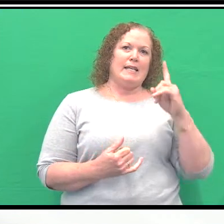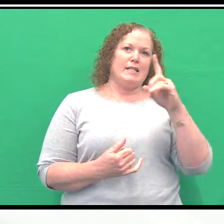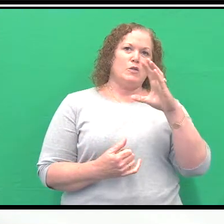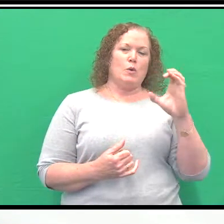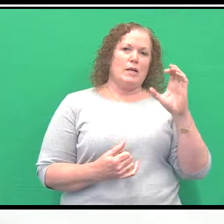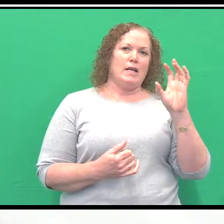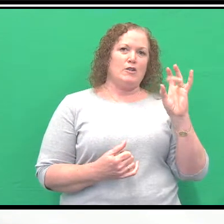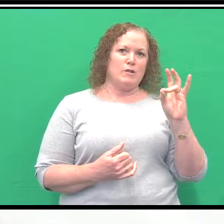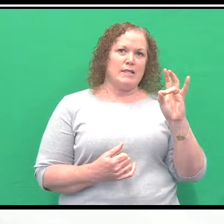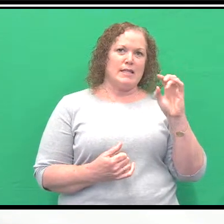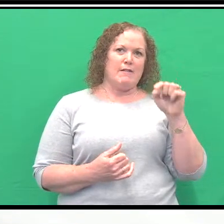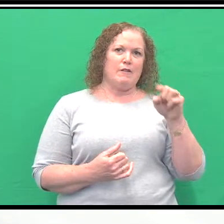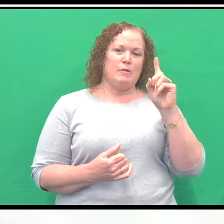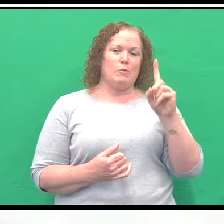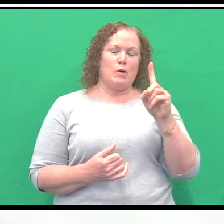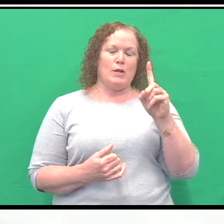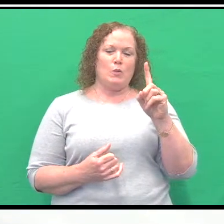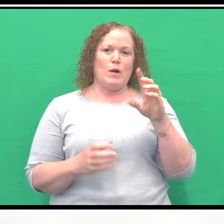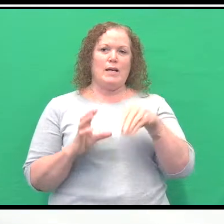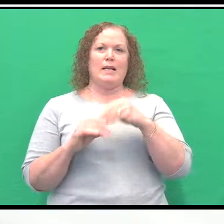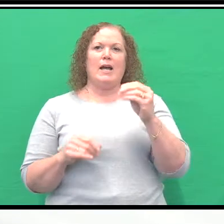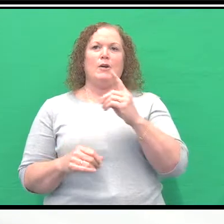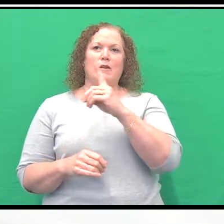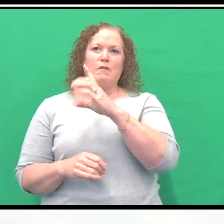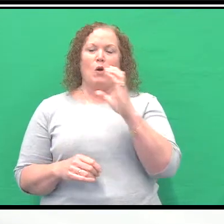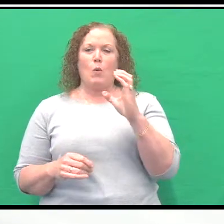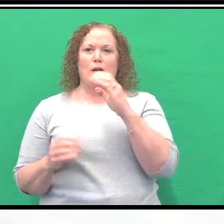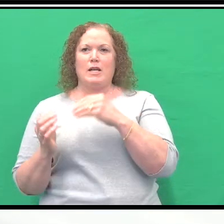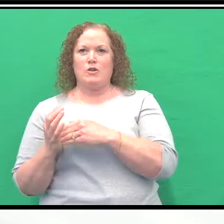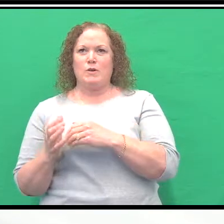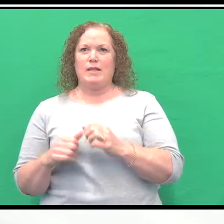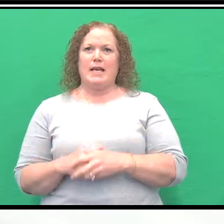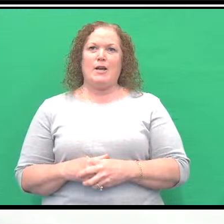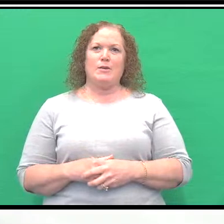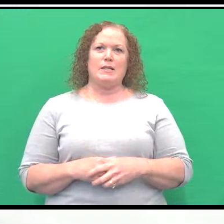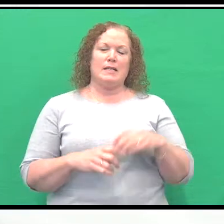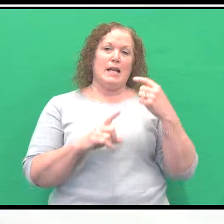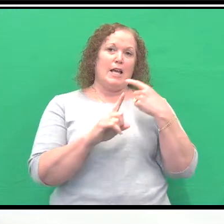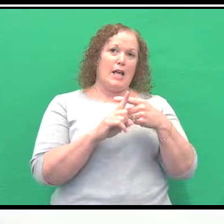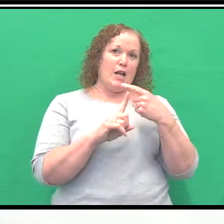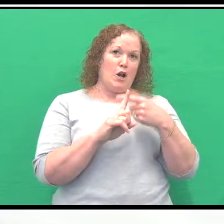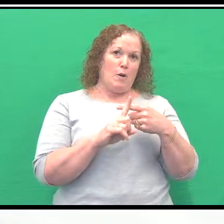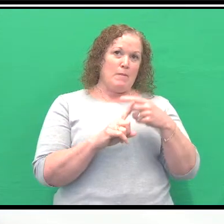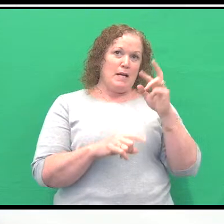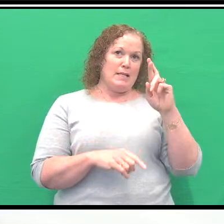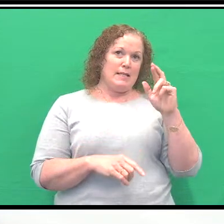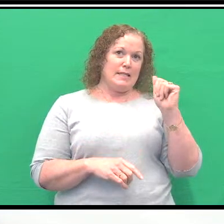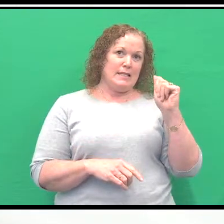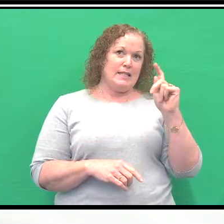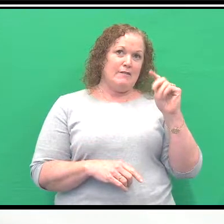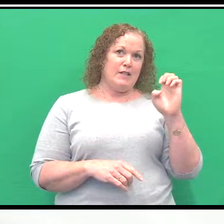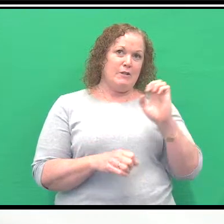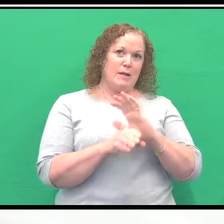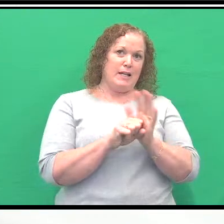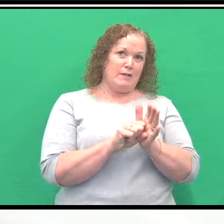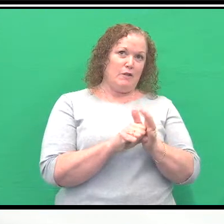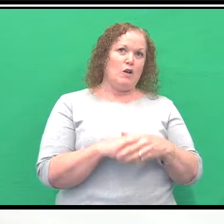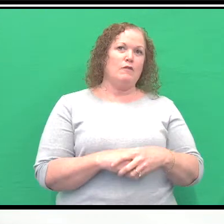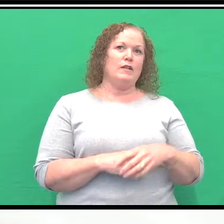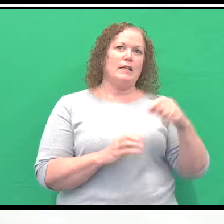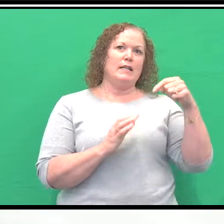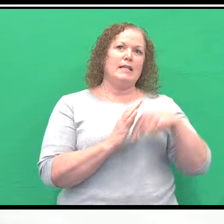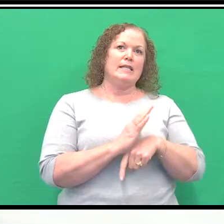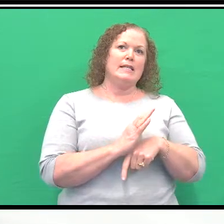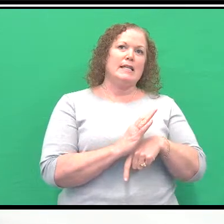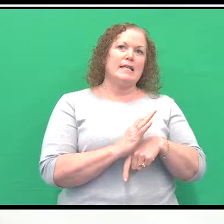107.1 out of 100,000. And our positivity rate is down from almost 30% to